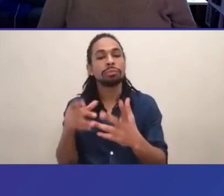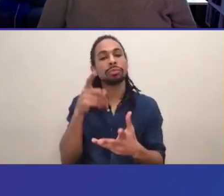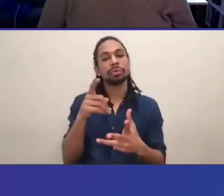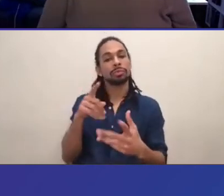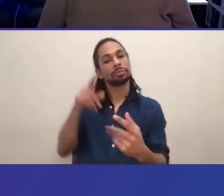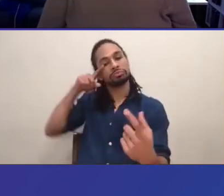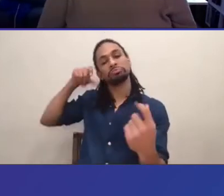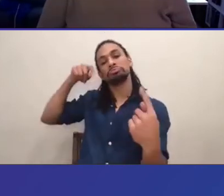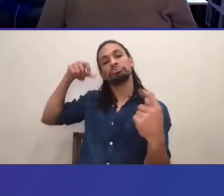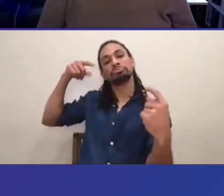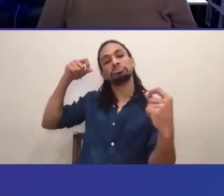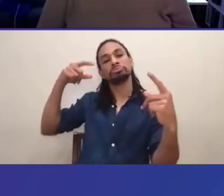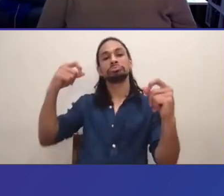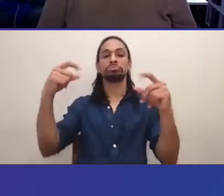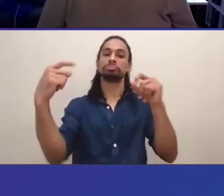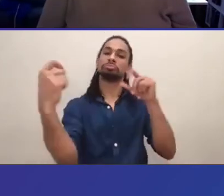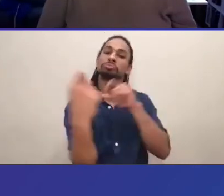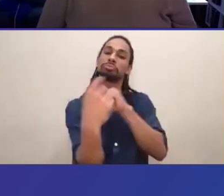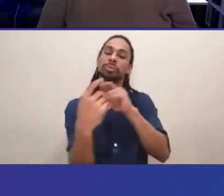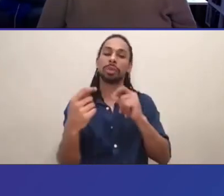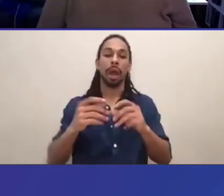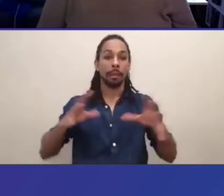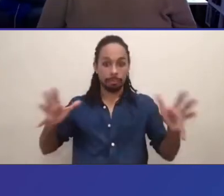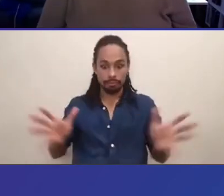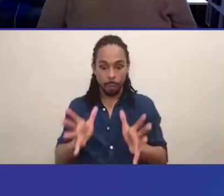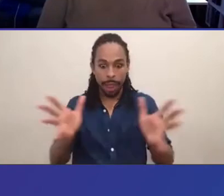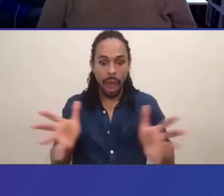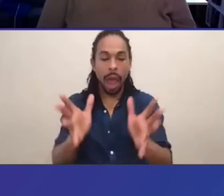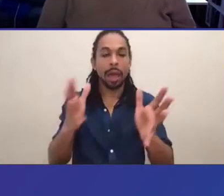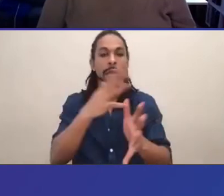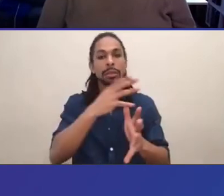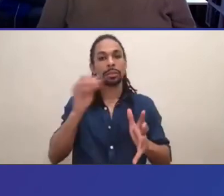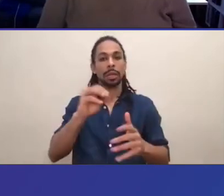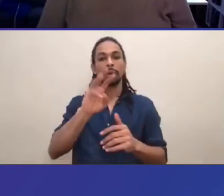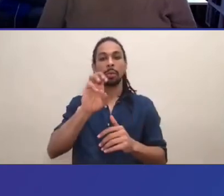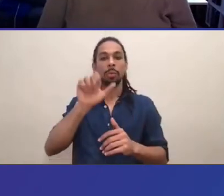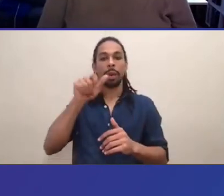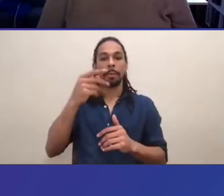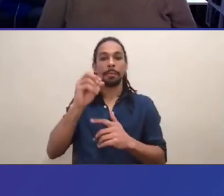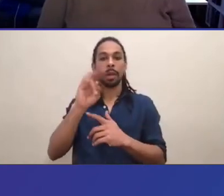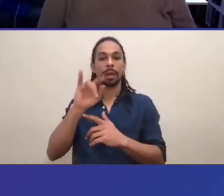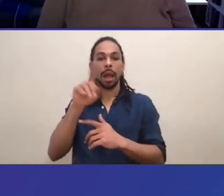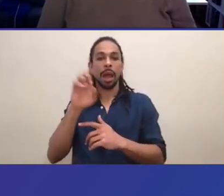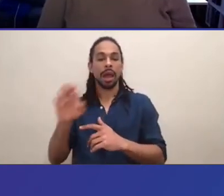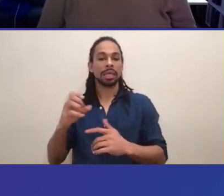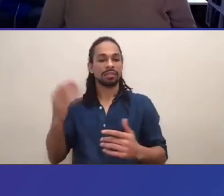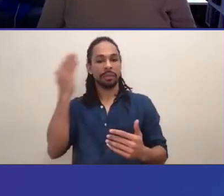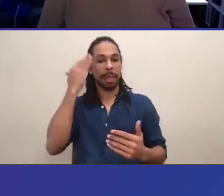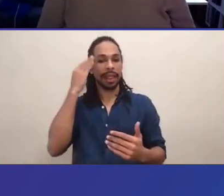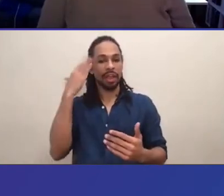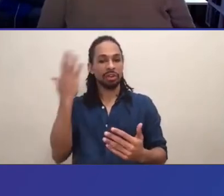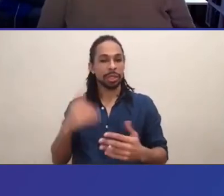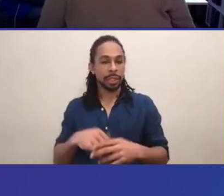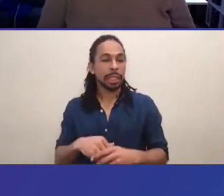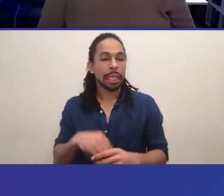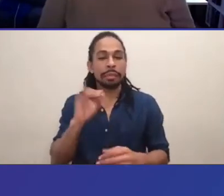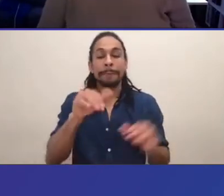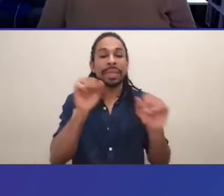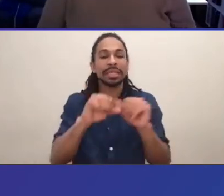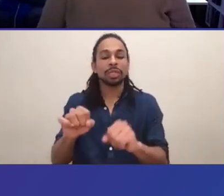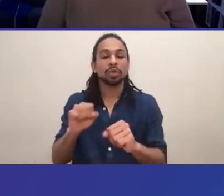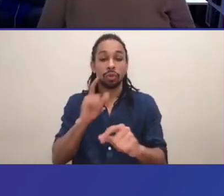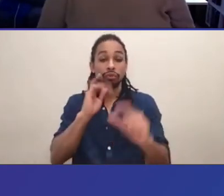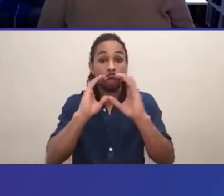mobilized, weaponized, potentially, that familiarity that can, like the potential to communicate